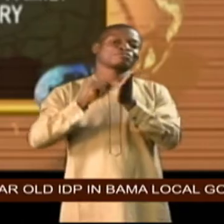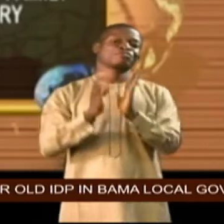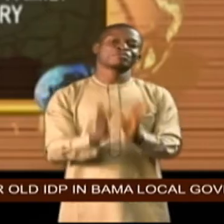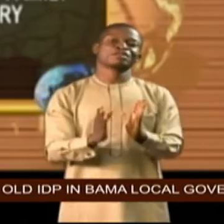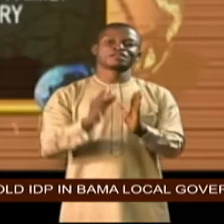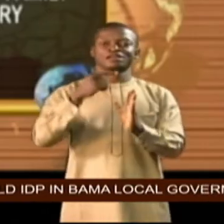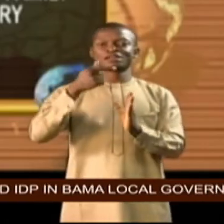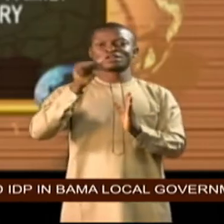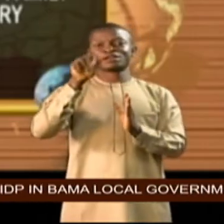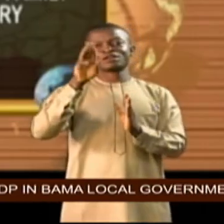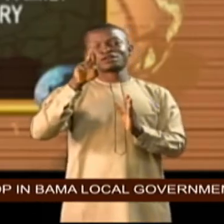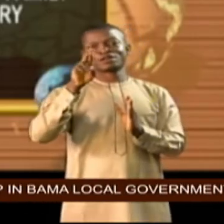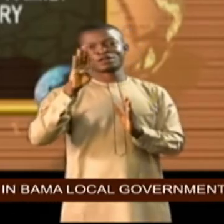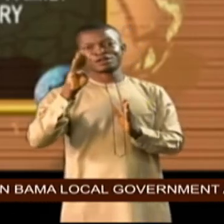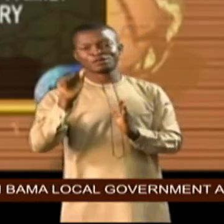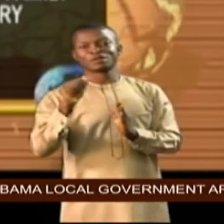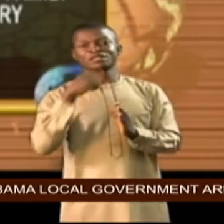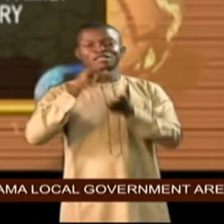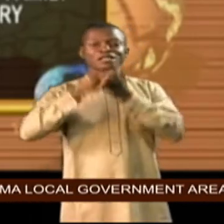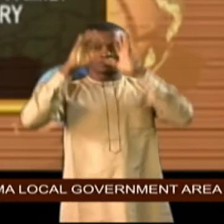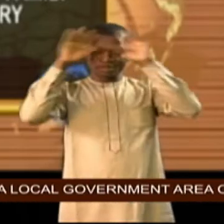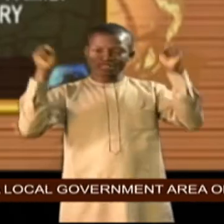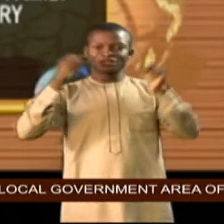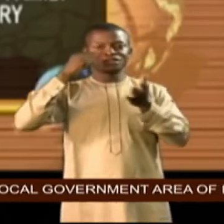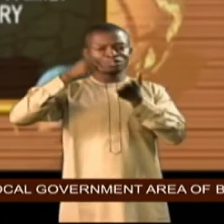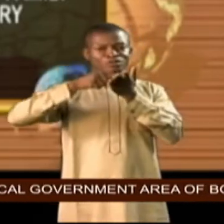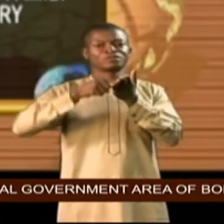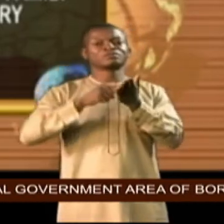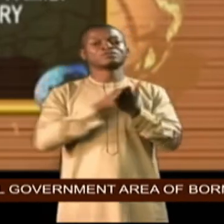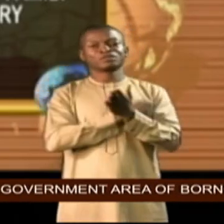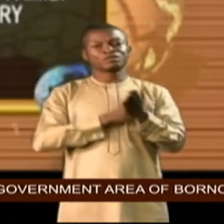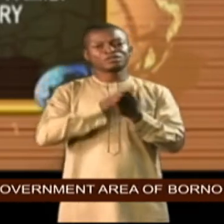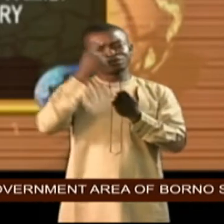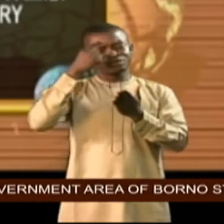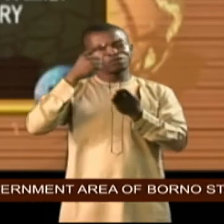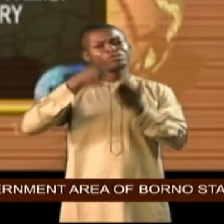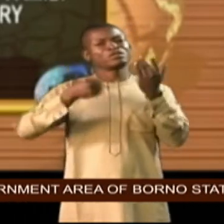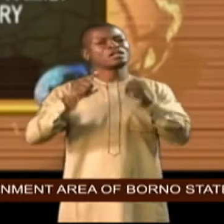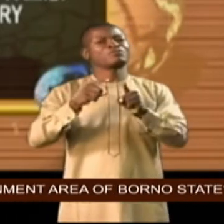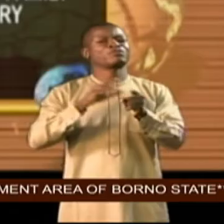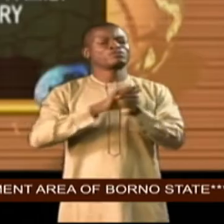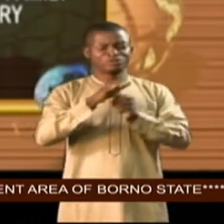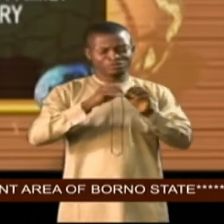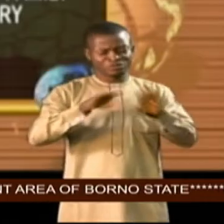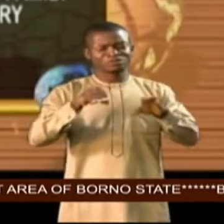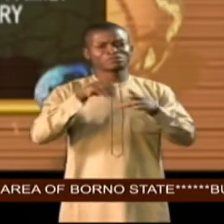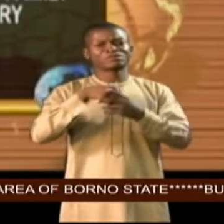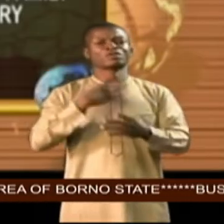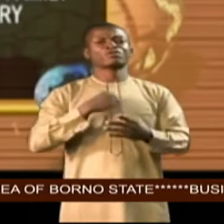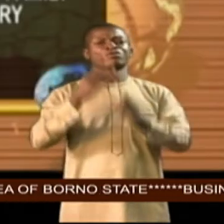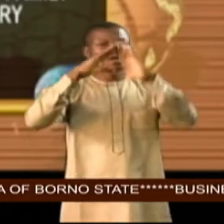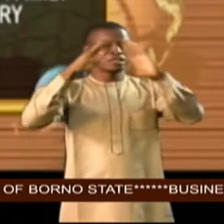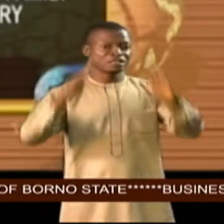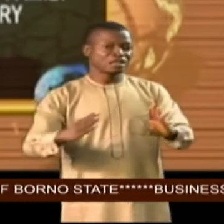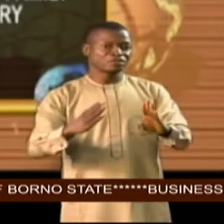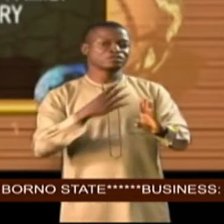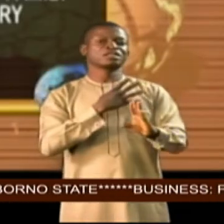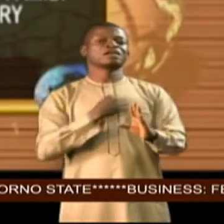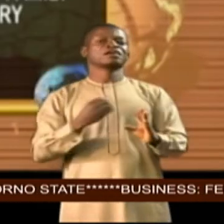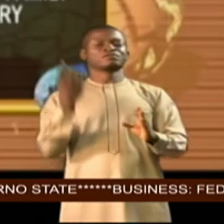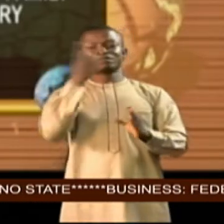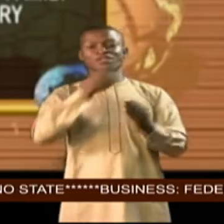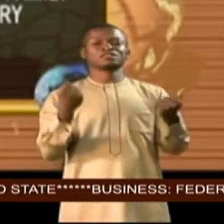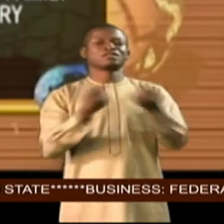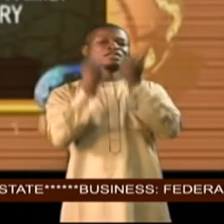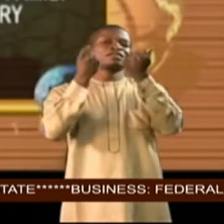Garba Shehu, says the President notes with sympathy that the incident of COVID-19 in the White House manifests the challenge